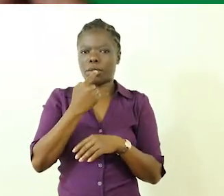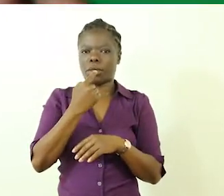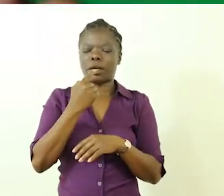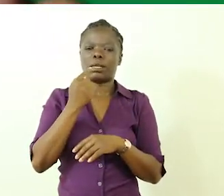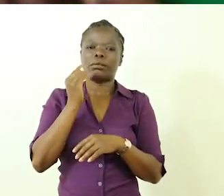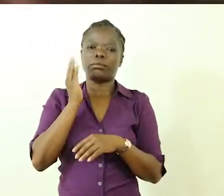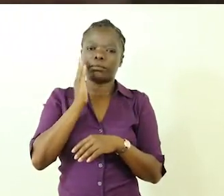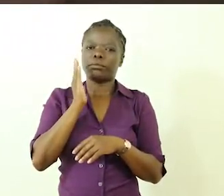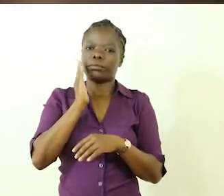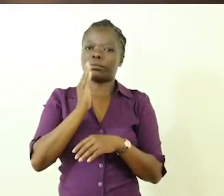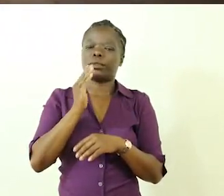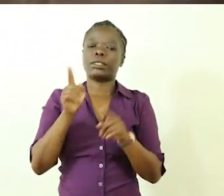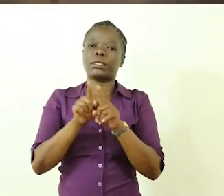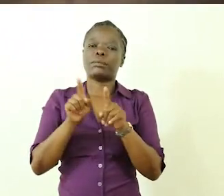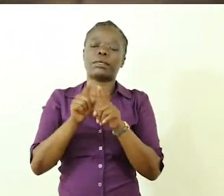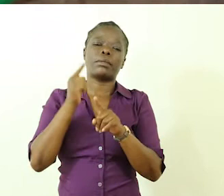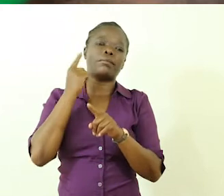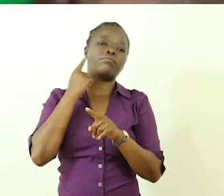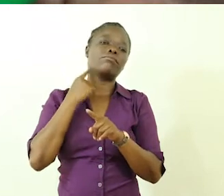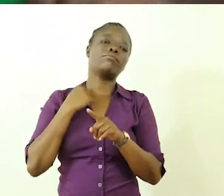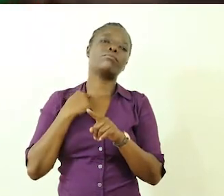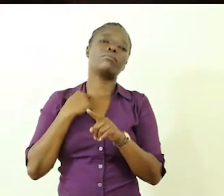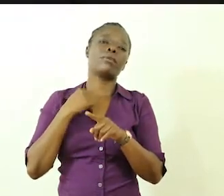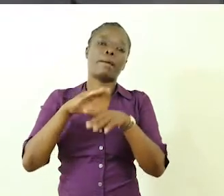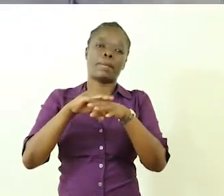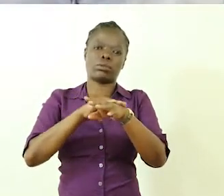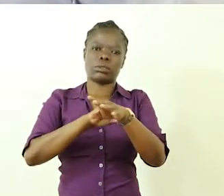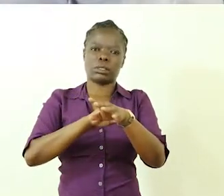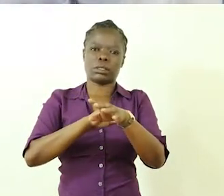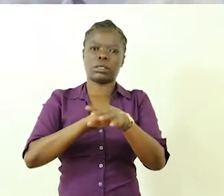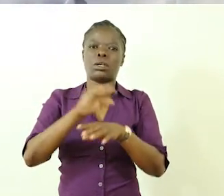the facial and neck muscles.